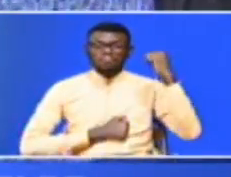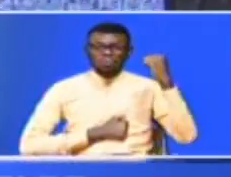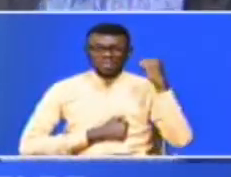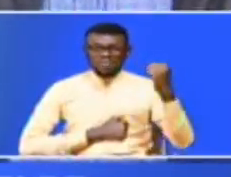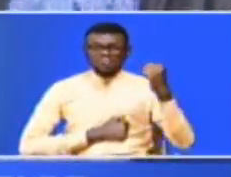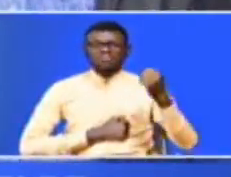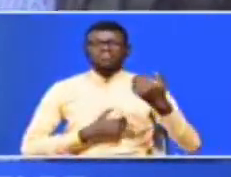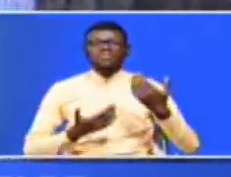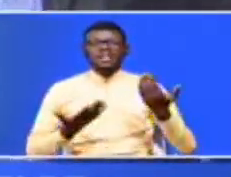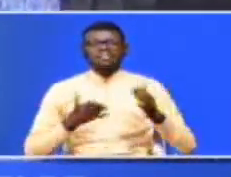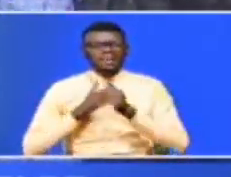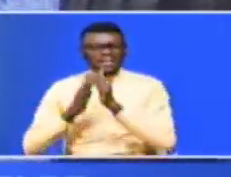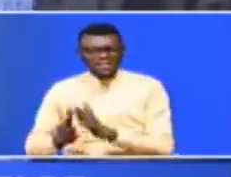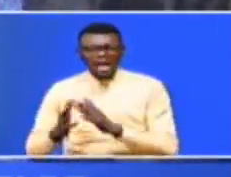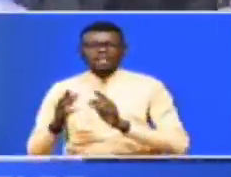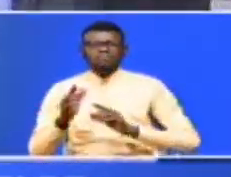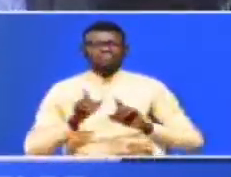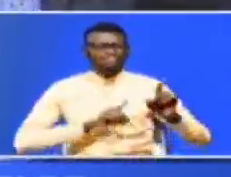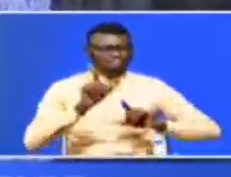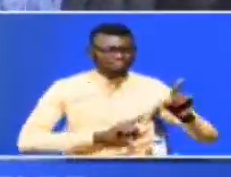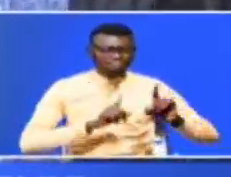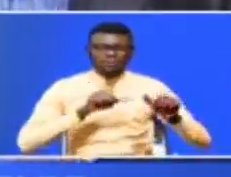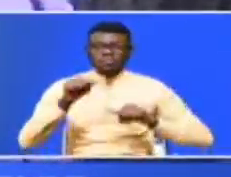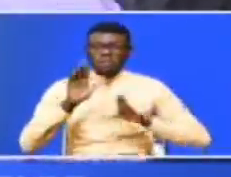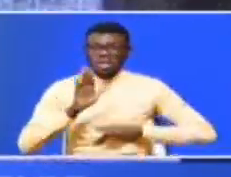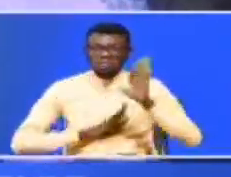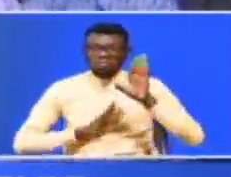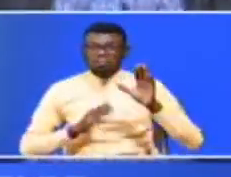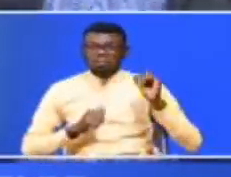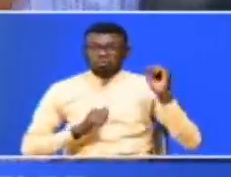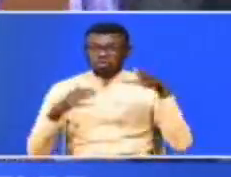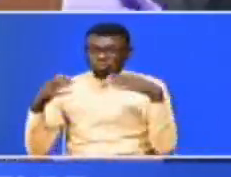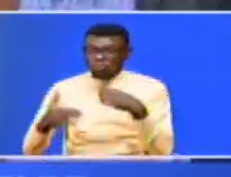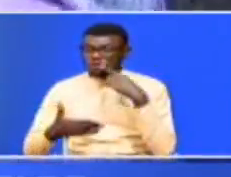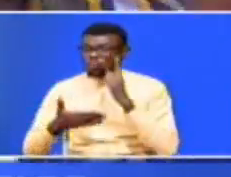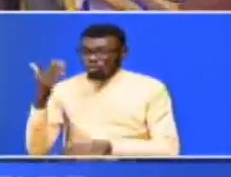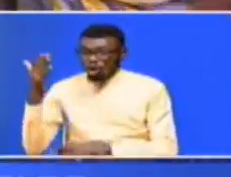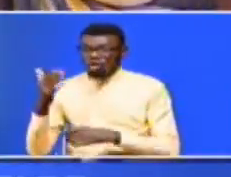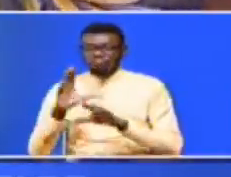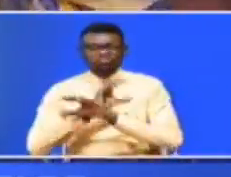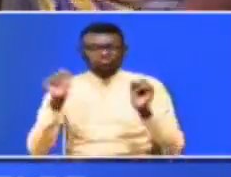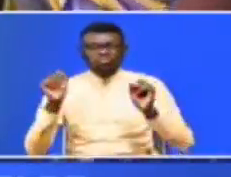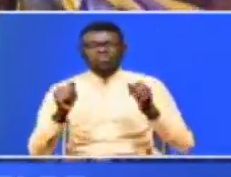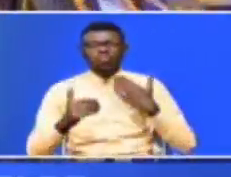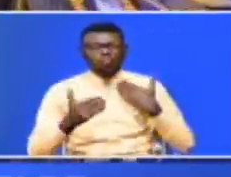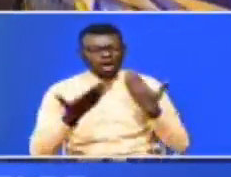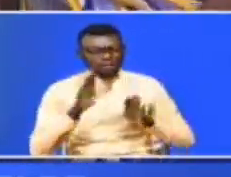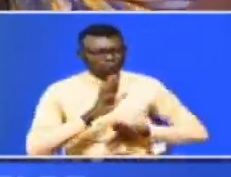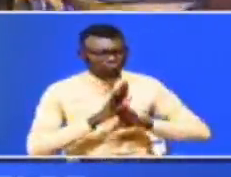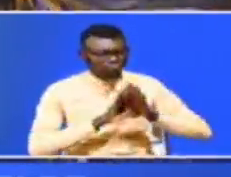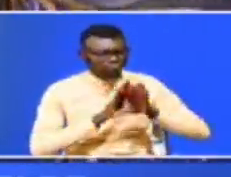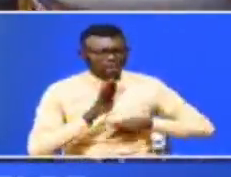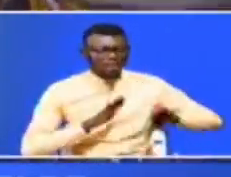series of development tours by leaders from the area. Political pundits say the president could be keen to use the development carrot to win back the